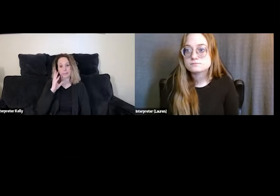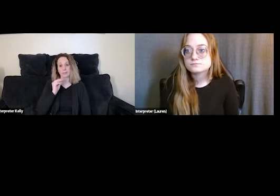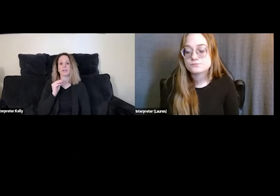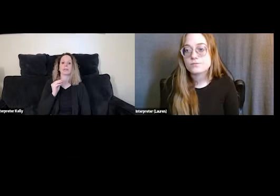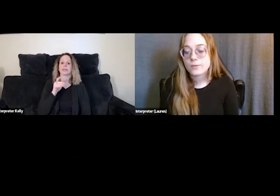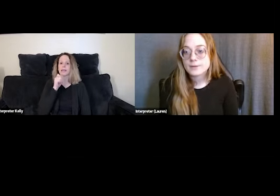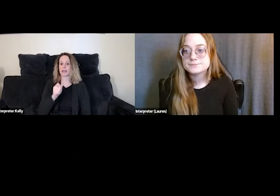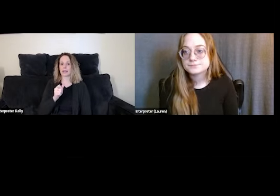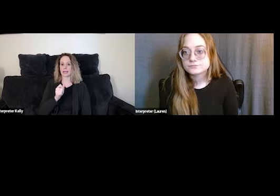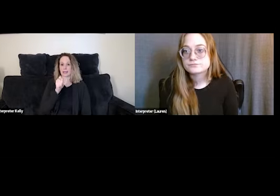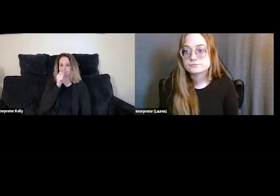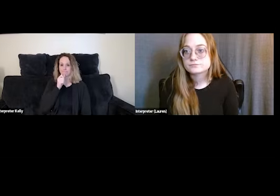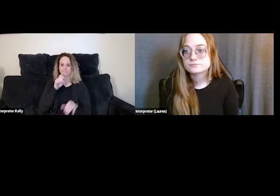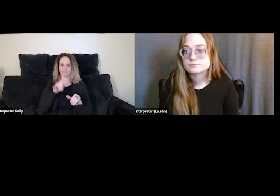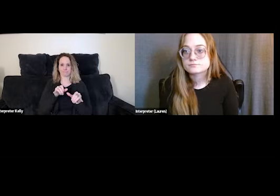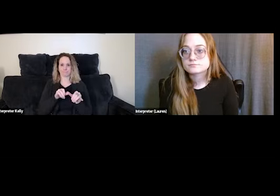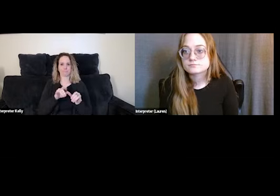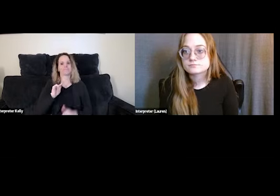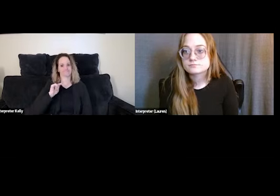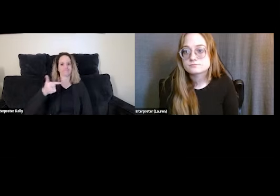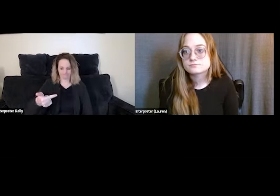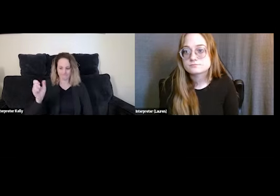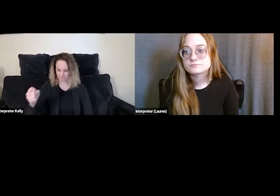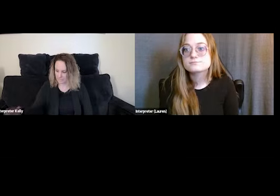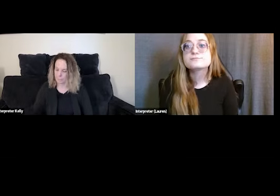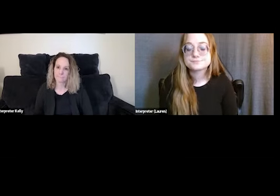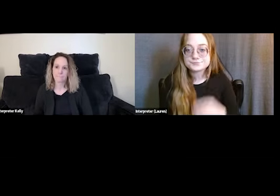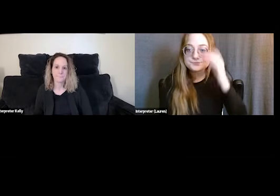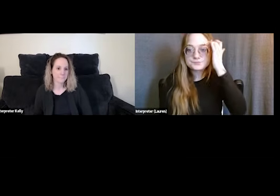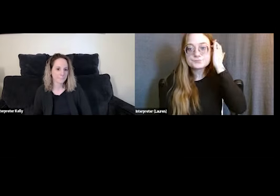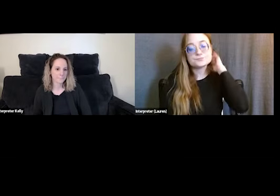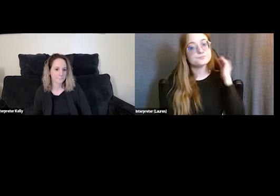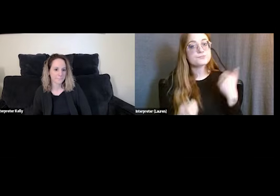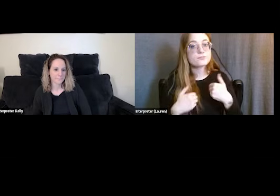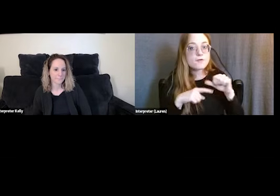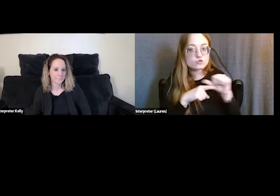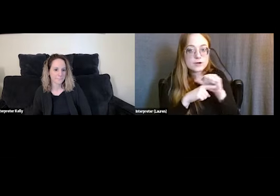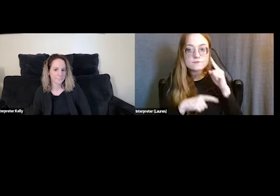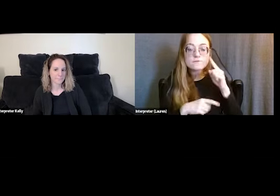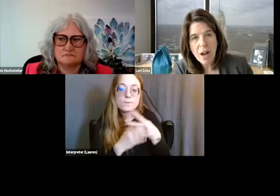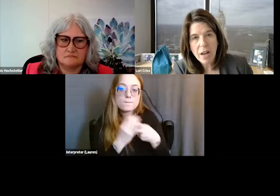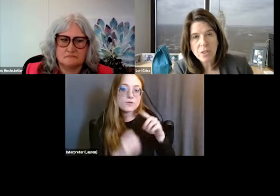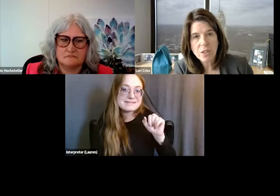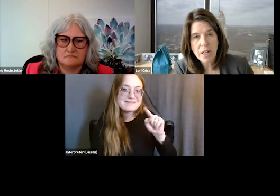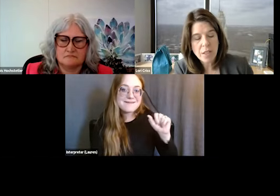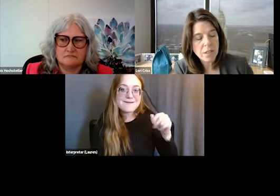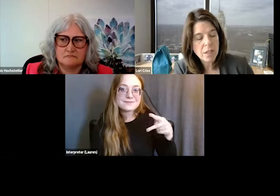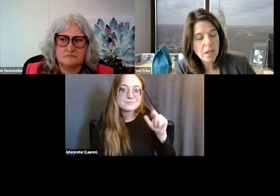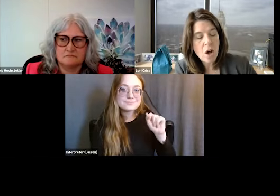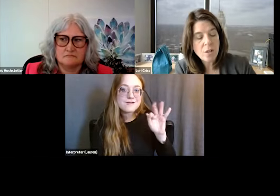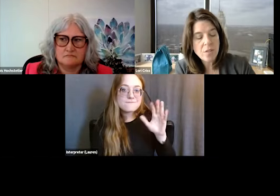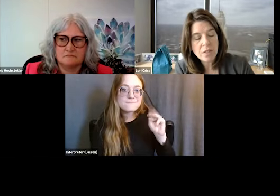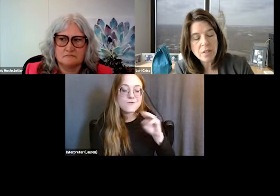and not remain stagnant. And there's trainings, again, on both the data platform and the call center for providers,